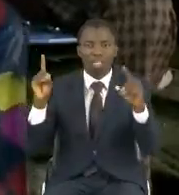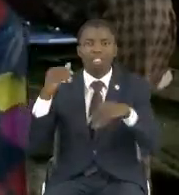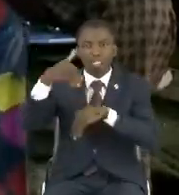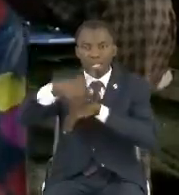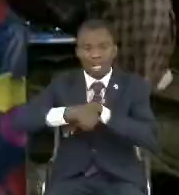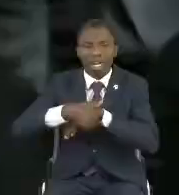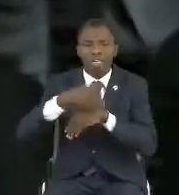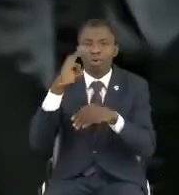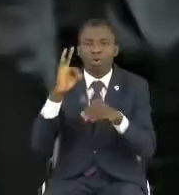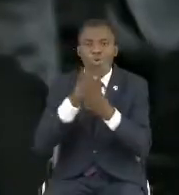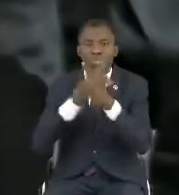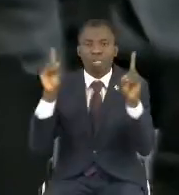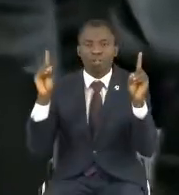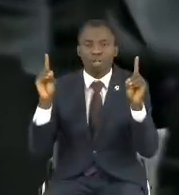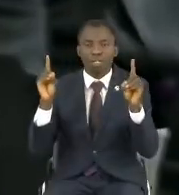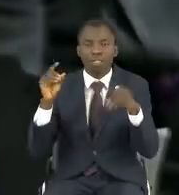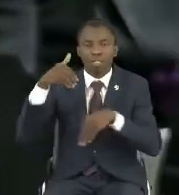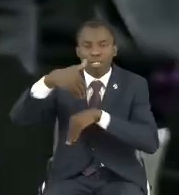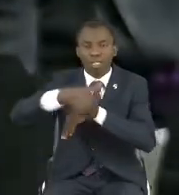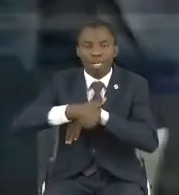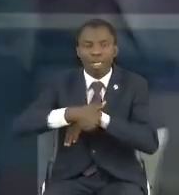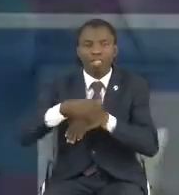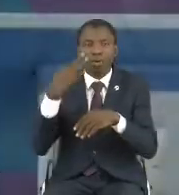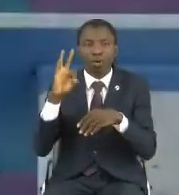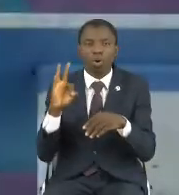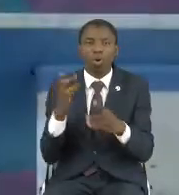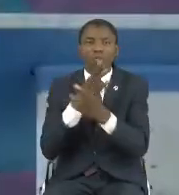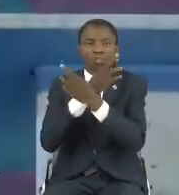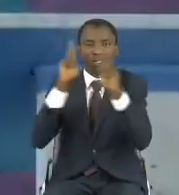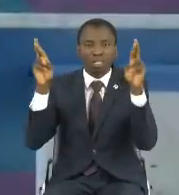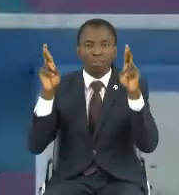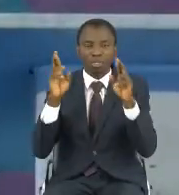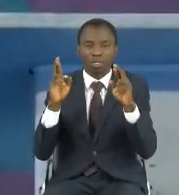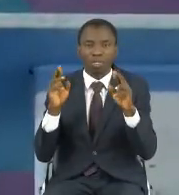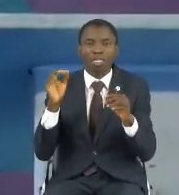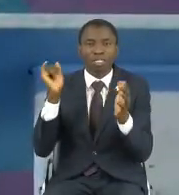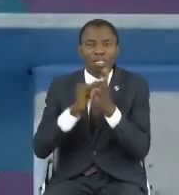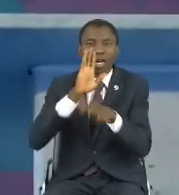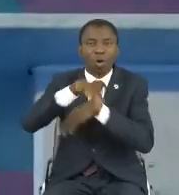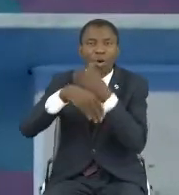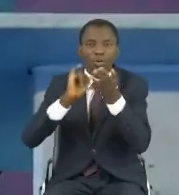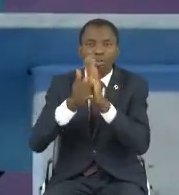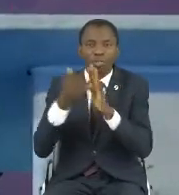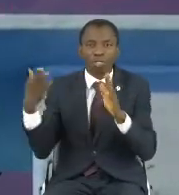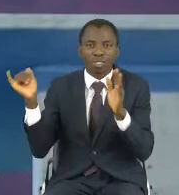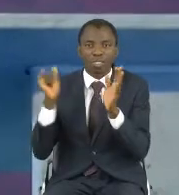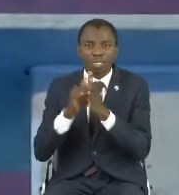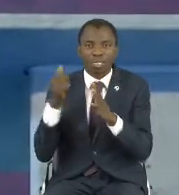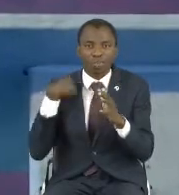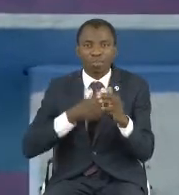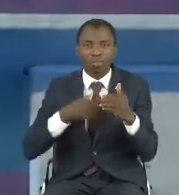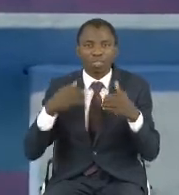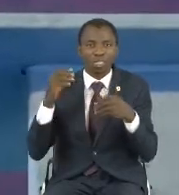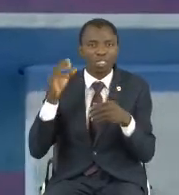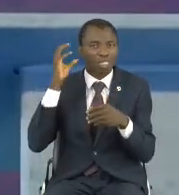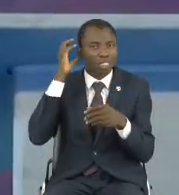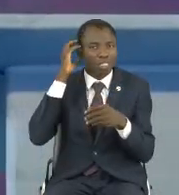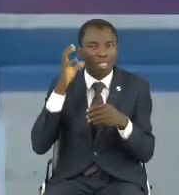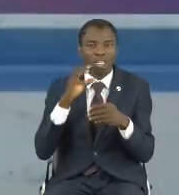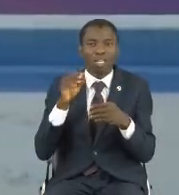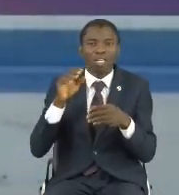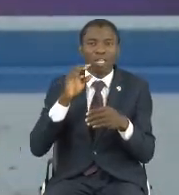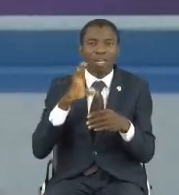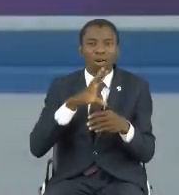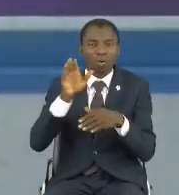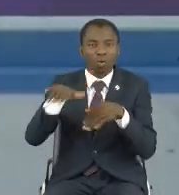of relief, a night of redemption, that all those things we have all over the world, a change is coming